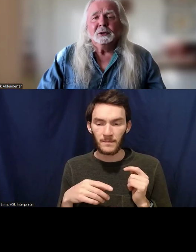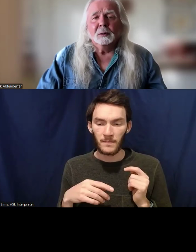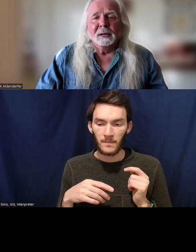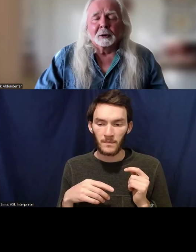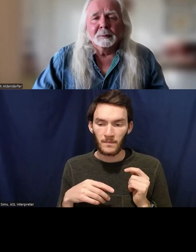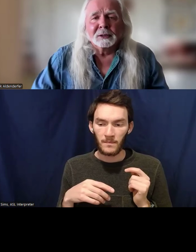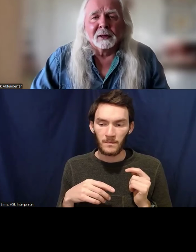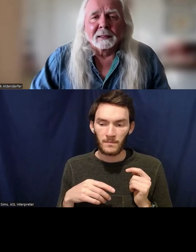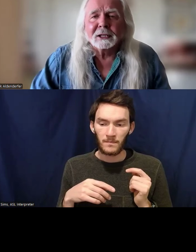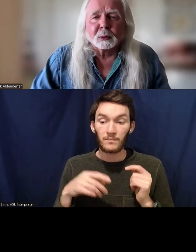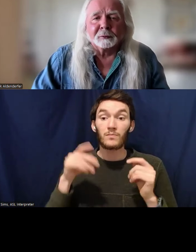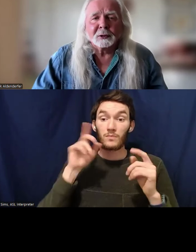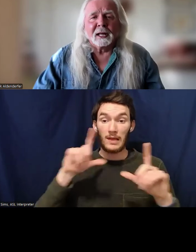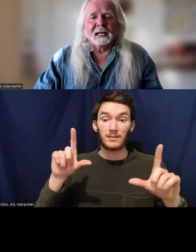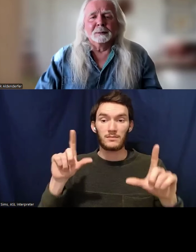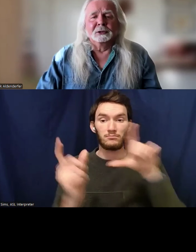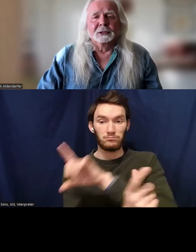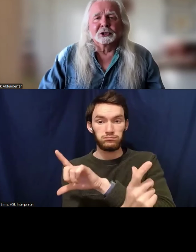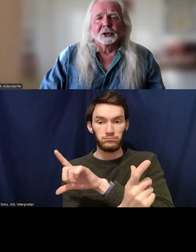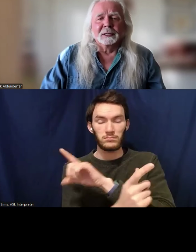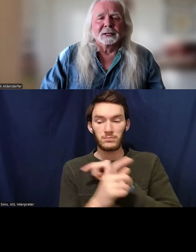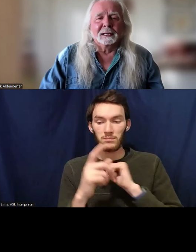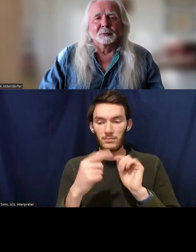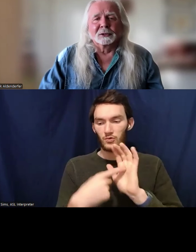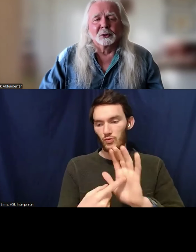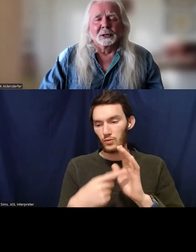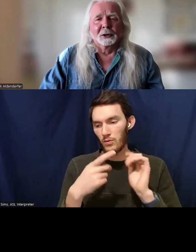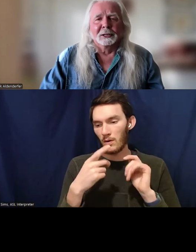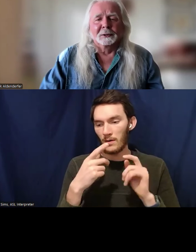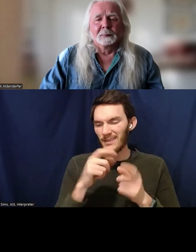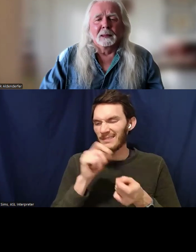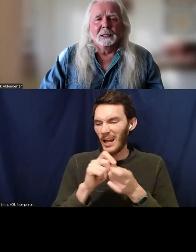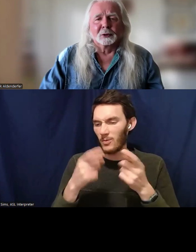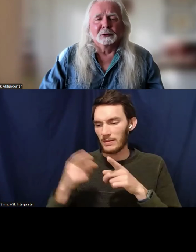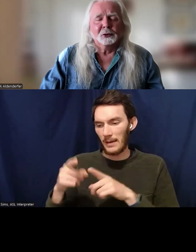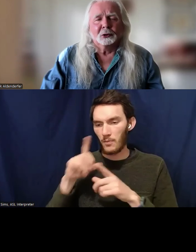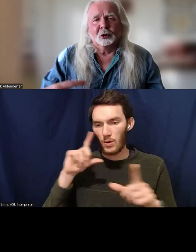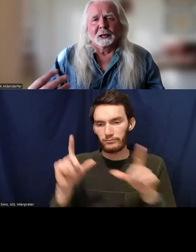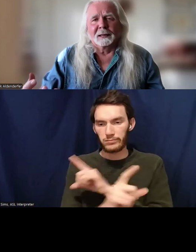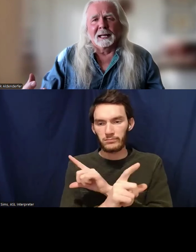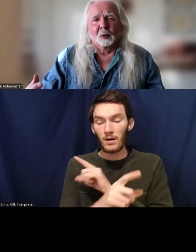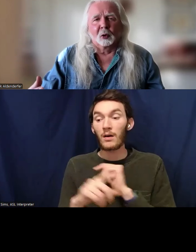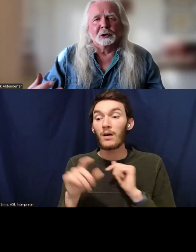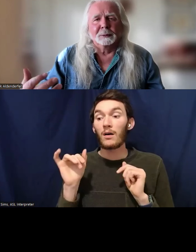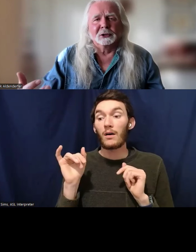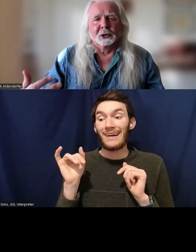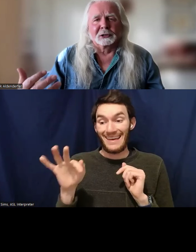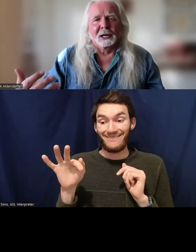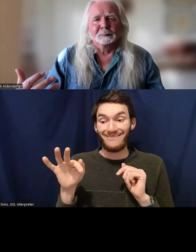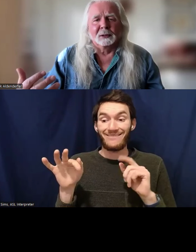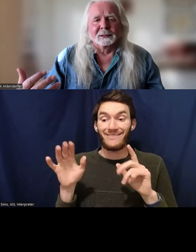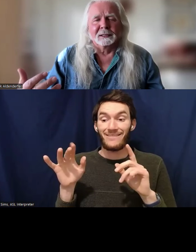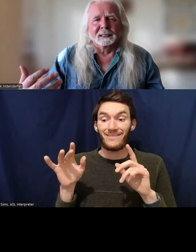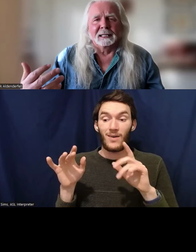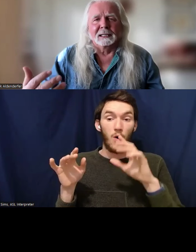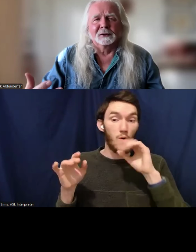Let's do a mirror image of that. Let's reverse that image and show exactly what's going on here. So if you took a look at that orange image on top, you